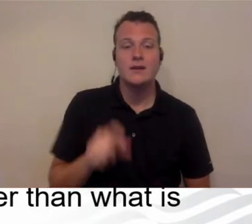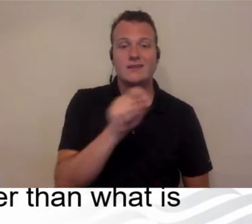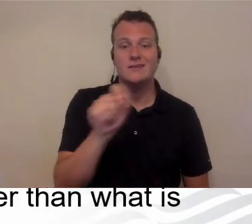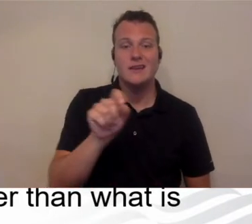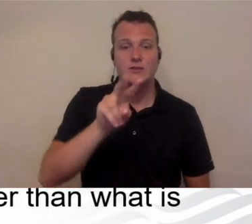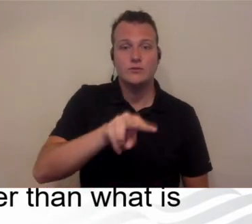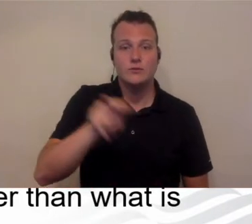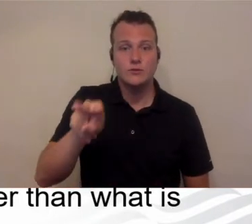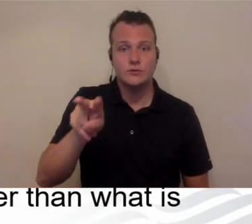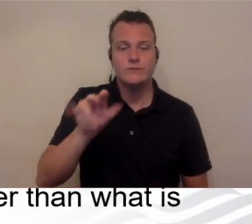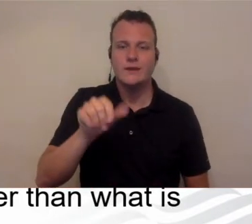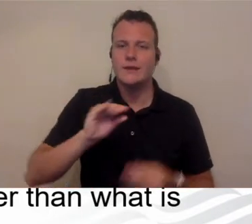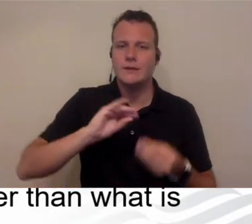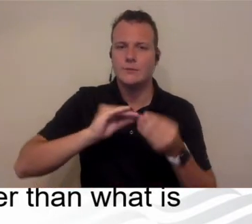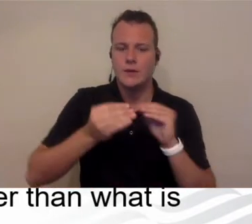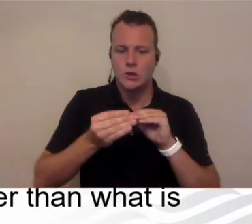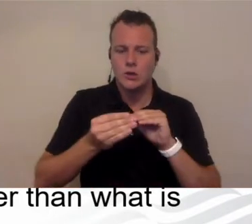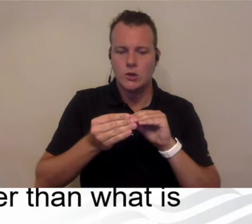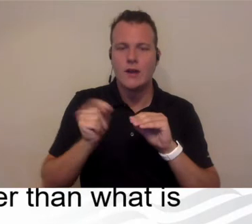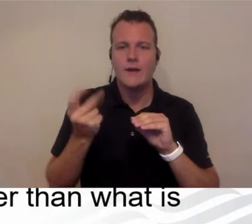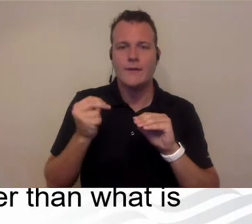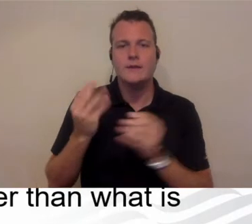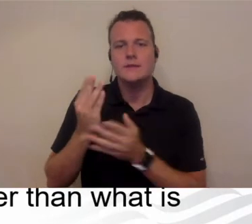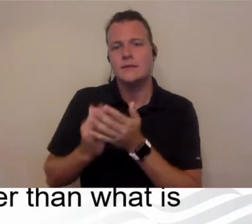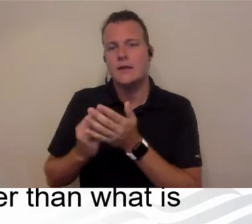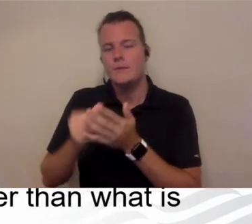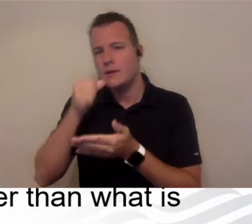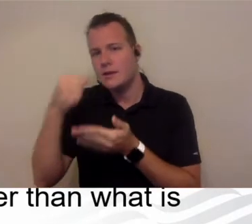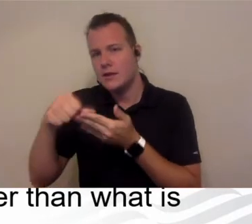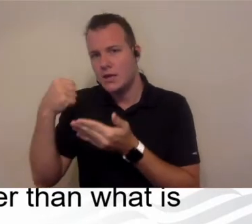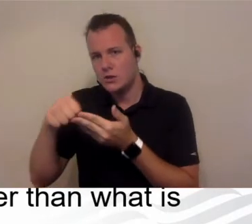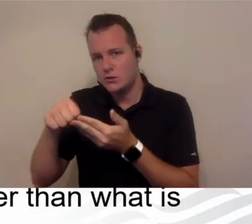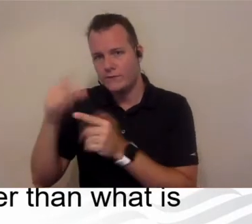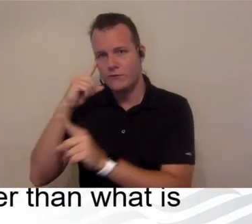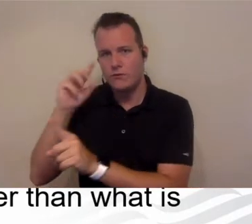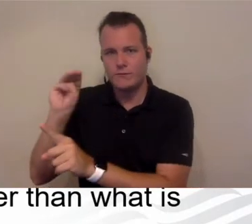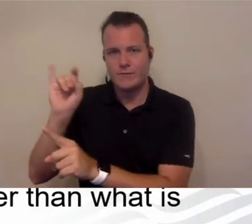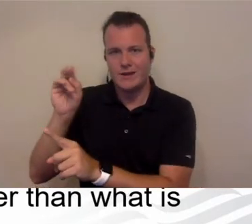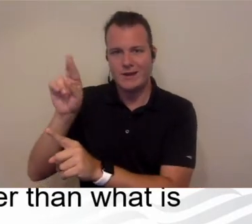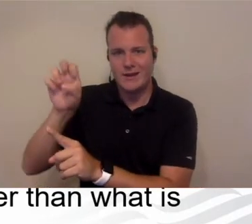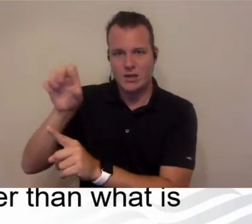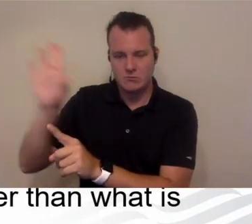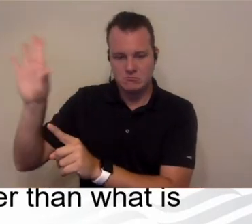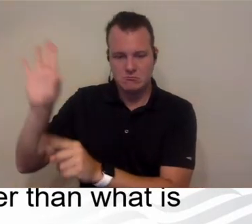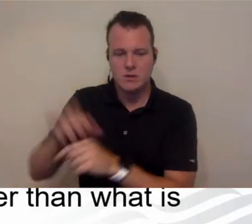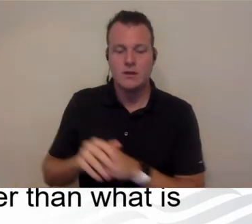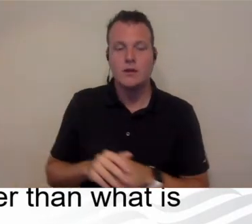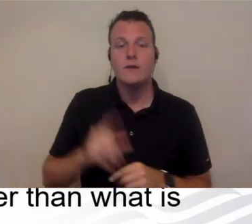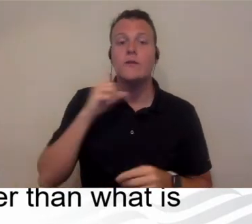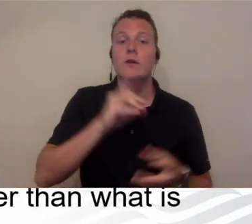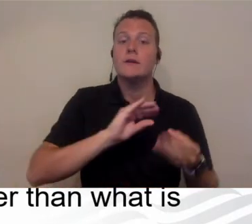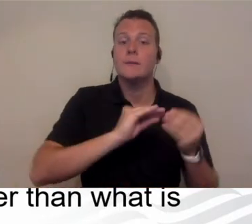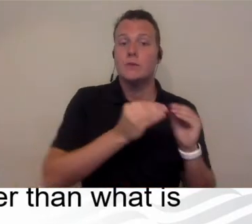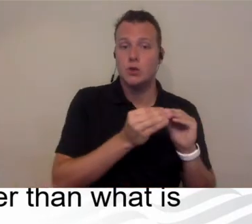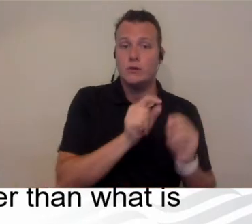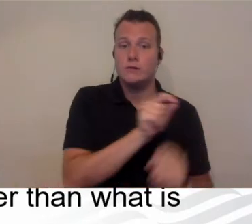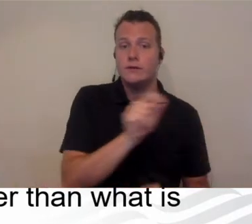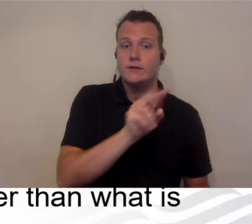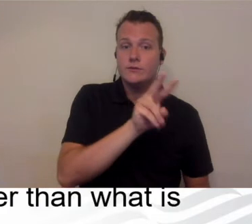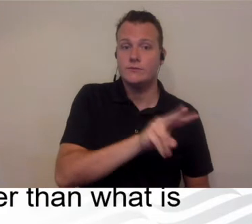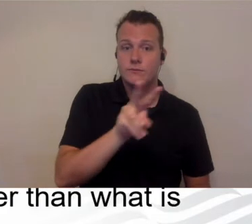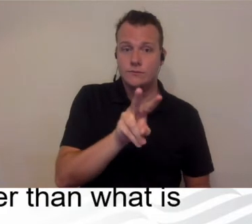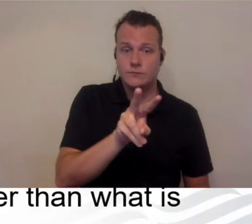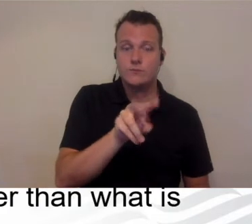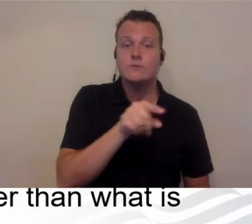numeric ones, and then there's some alphabetic ones for Medicare. Then as far as the numeric ones go, the 22 is when you're